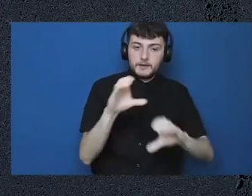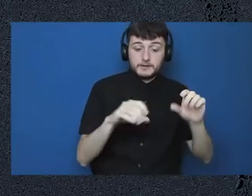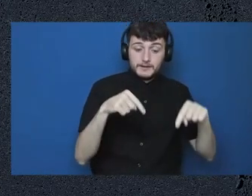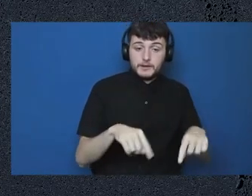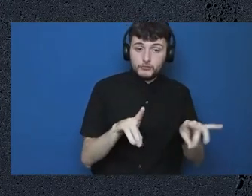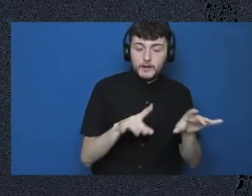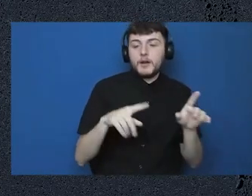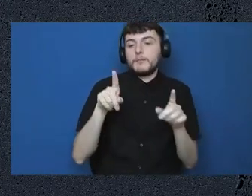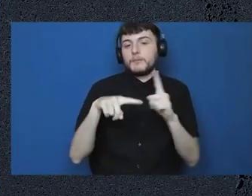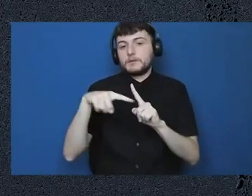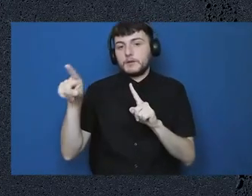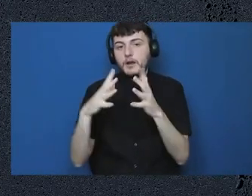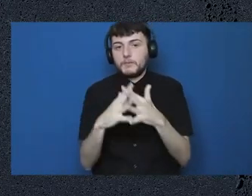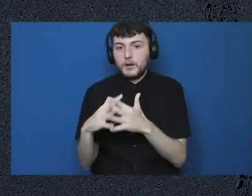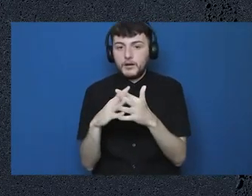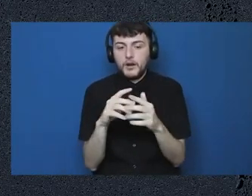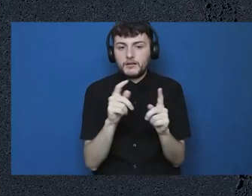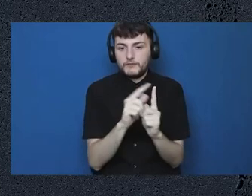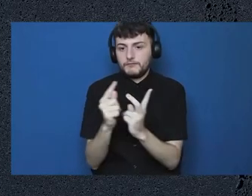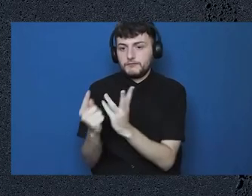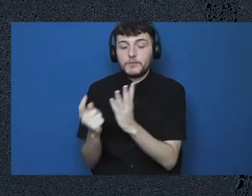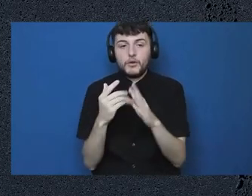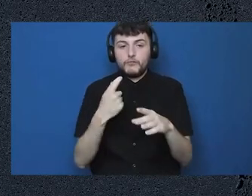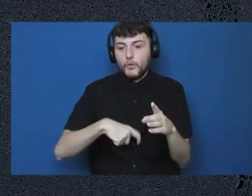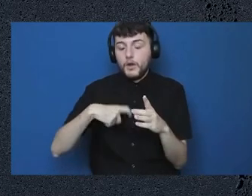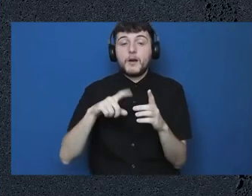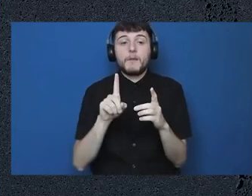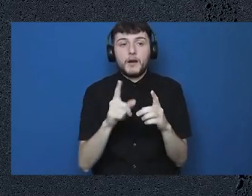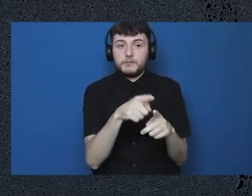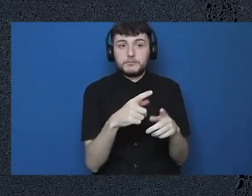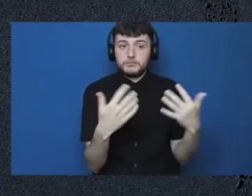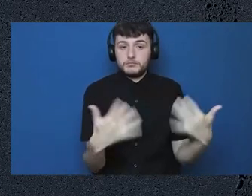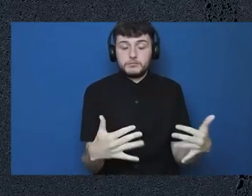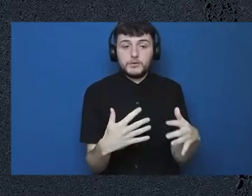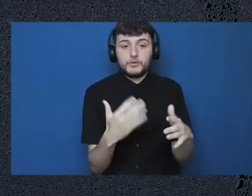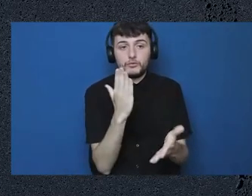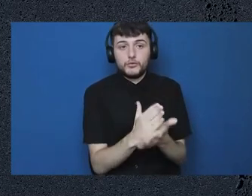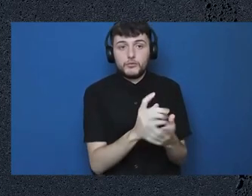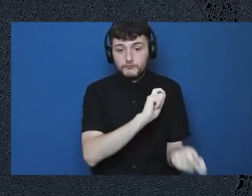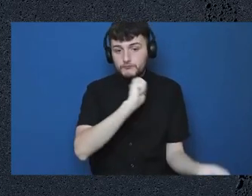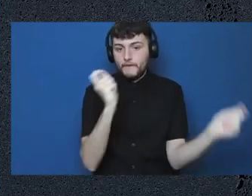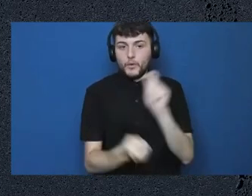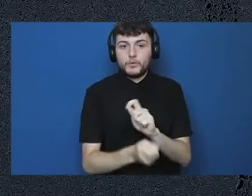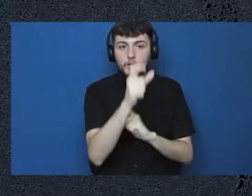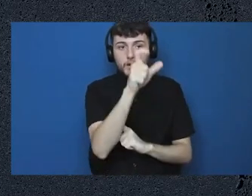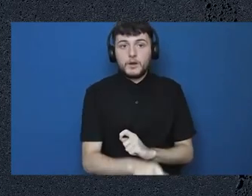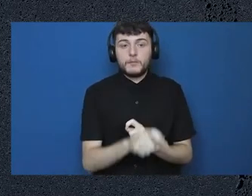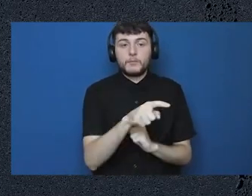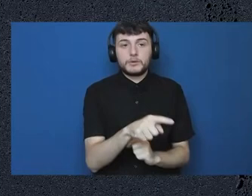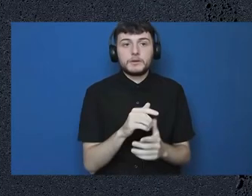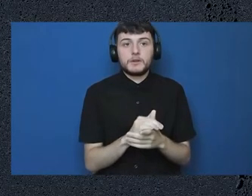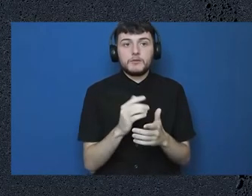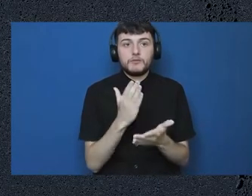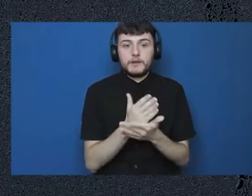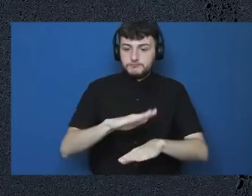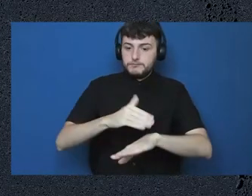know, multiple hats. But she is a genuine revolutionary. She really established Women in STEM Australia and that movement